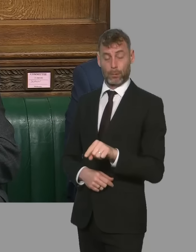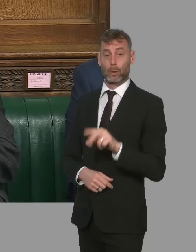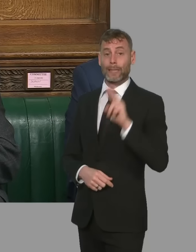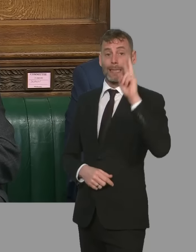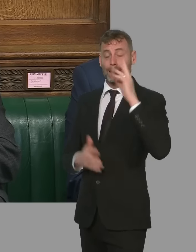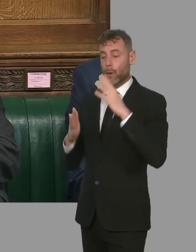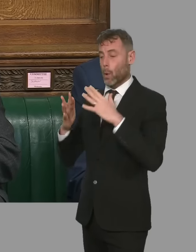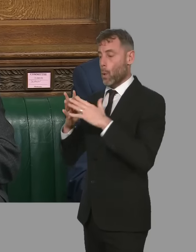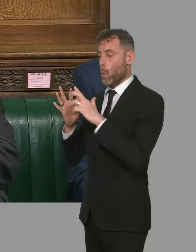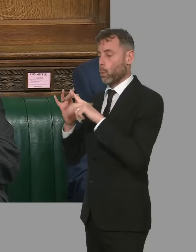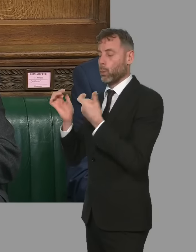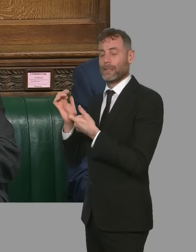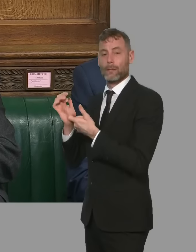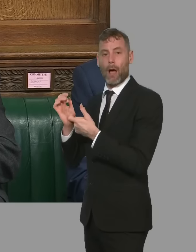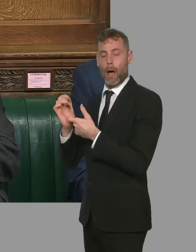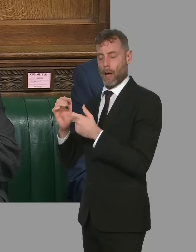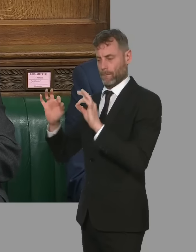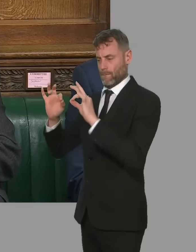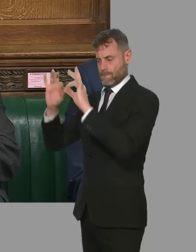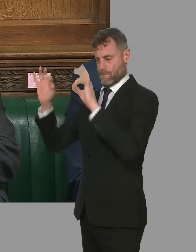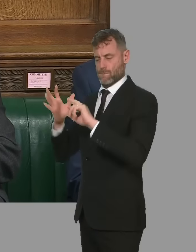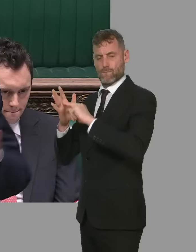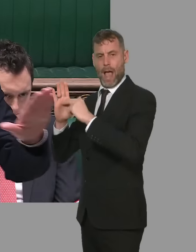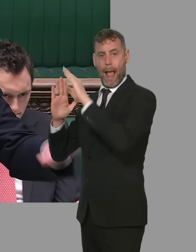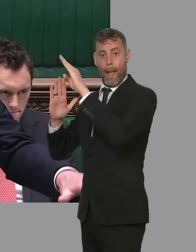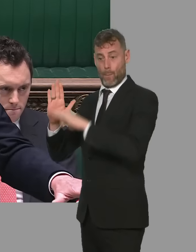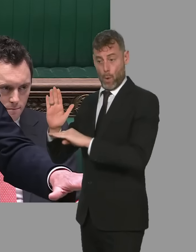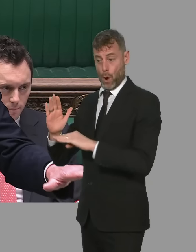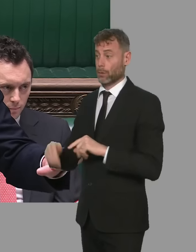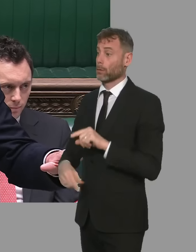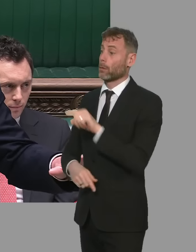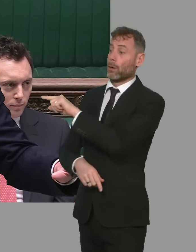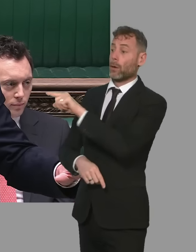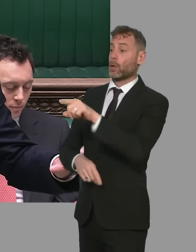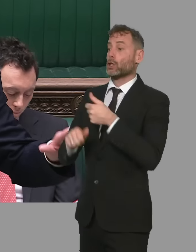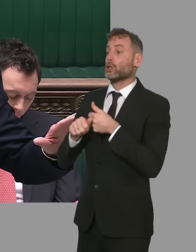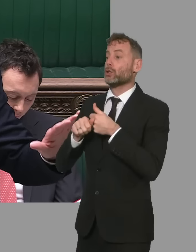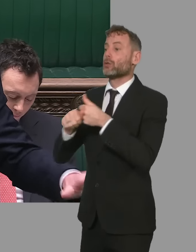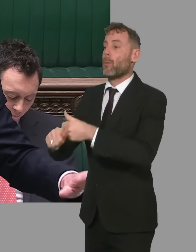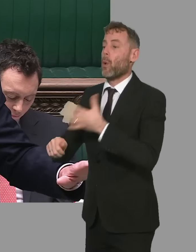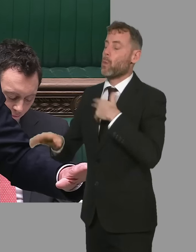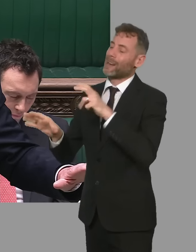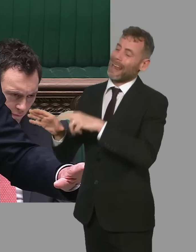European Union didn't think about the consequences to